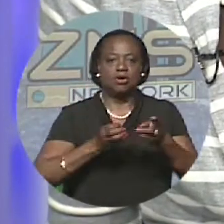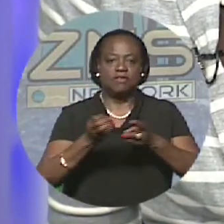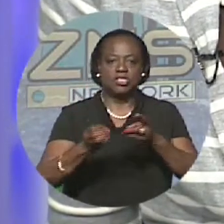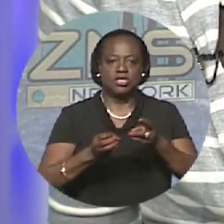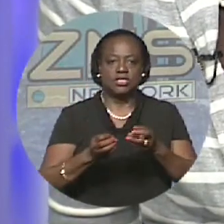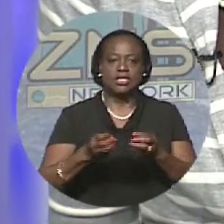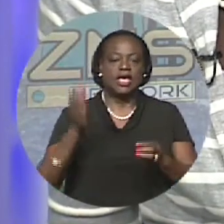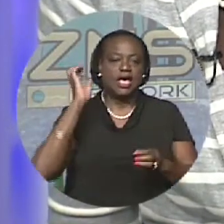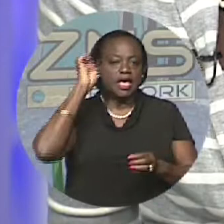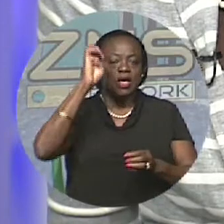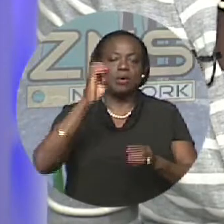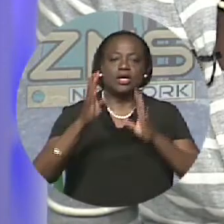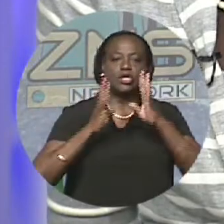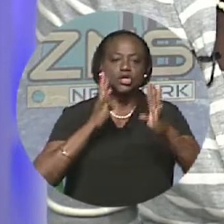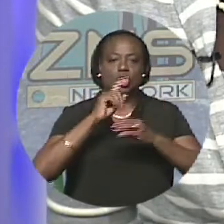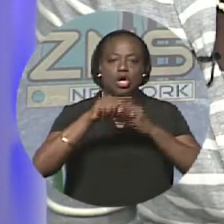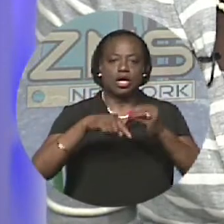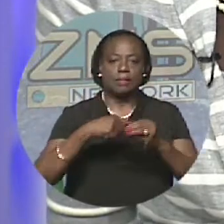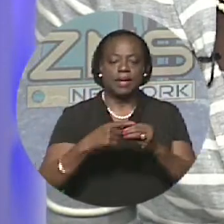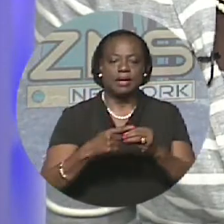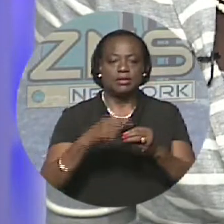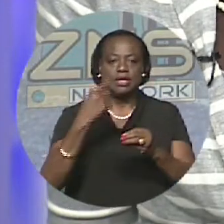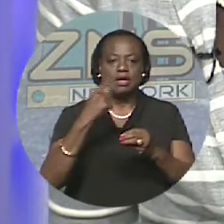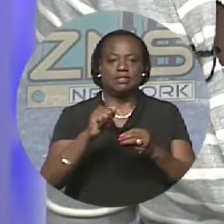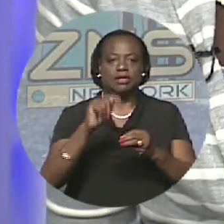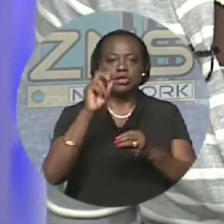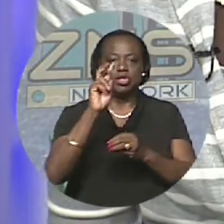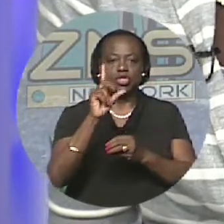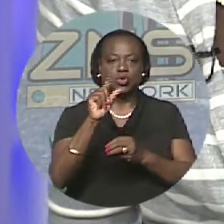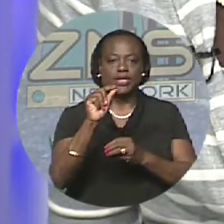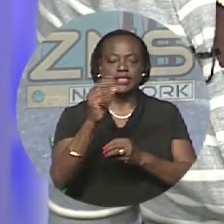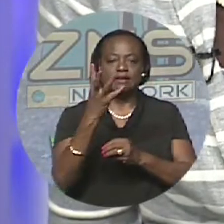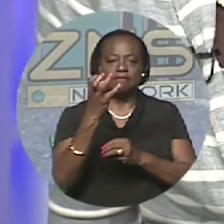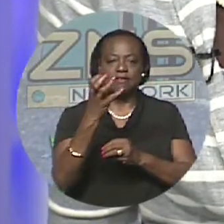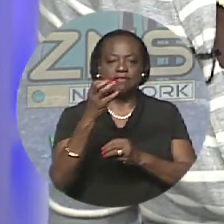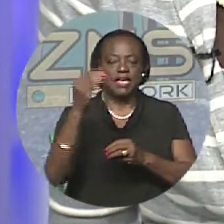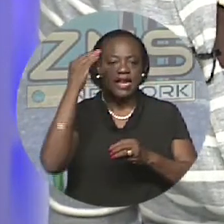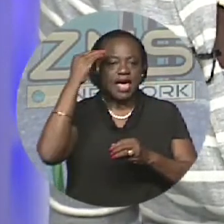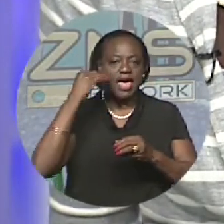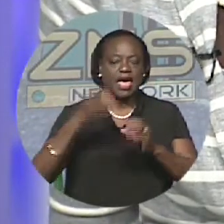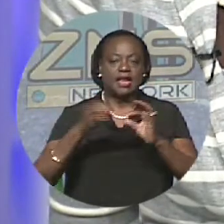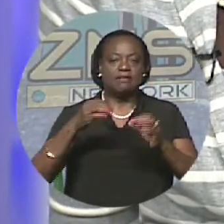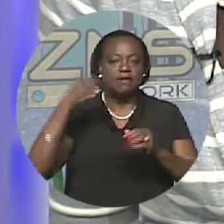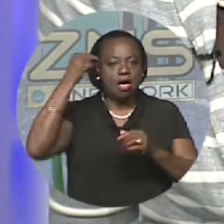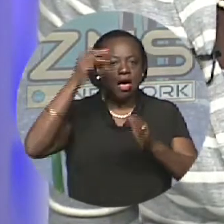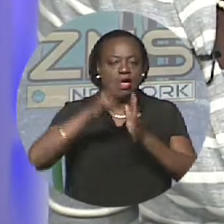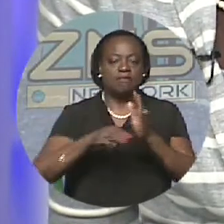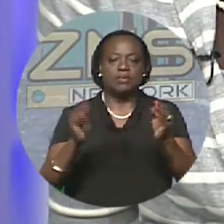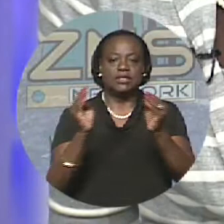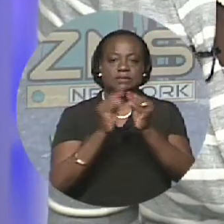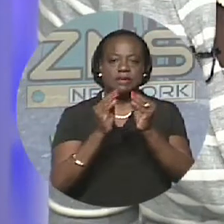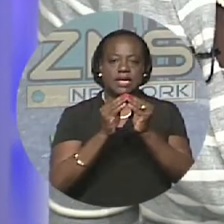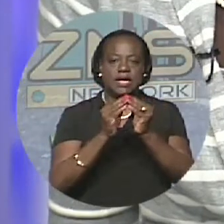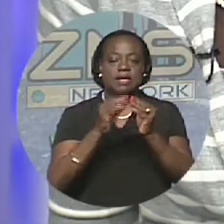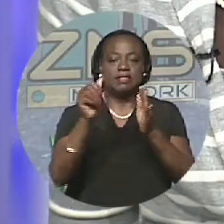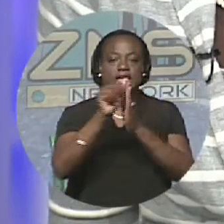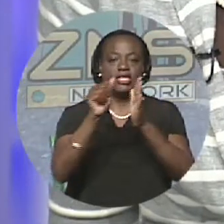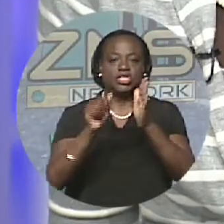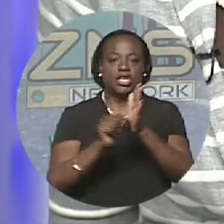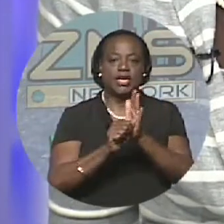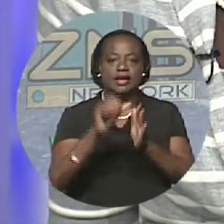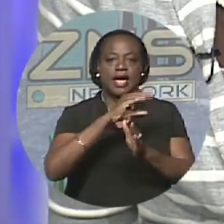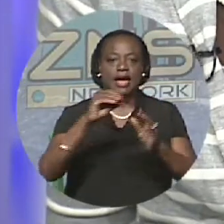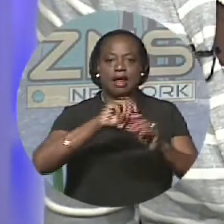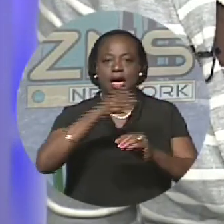preparations for the 2015 Commonwealth Heads of Government meeting, the head statement on post-2015 development agenda, and other